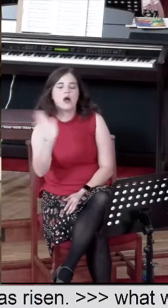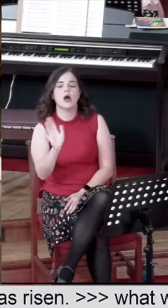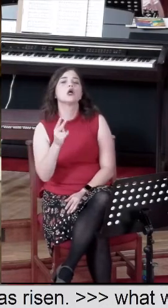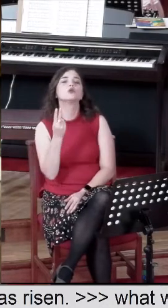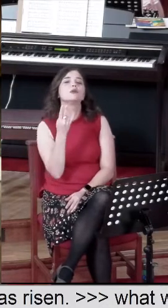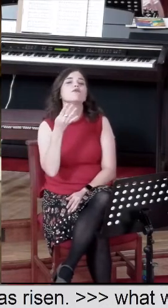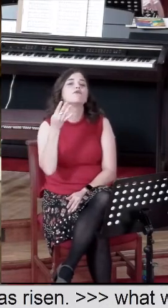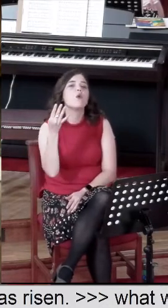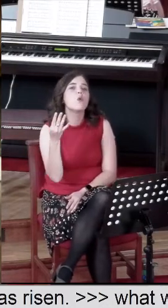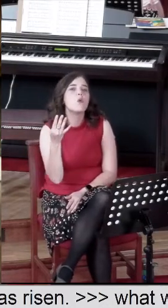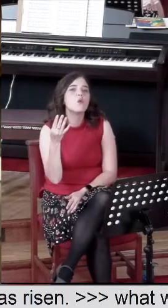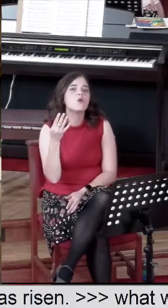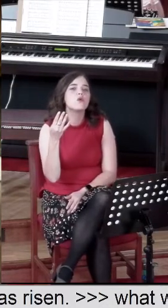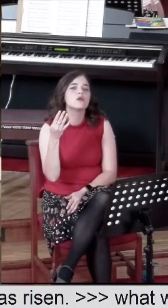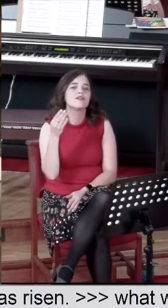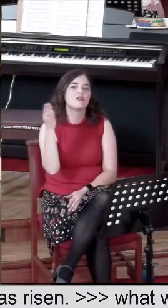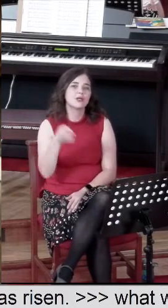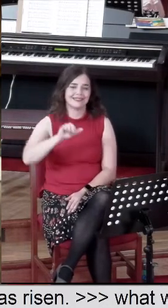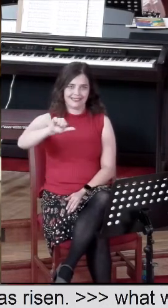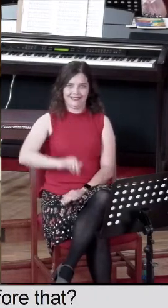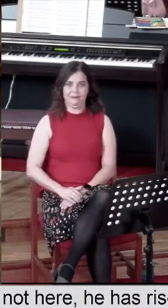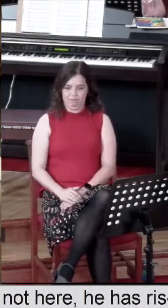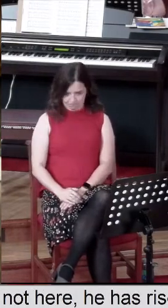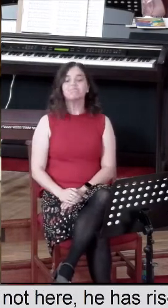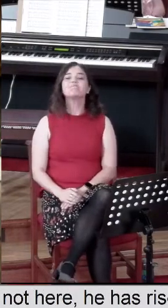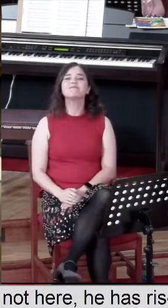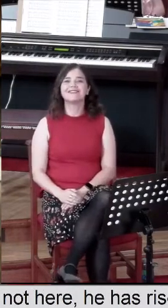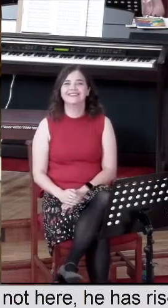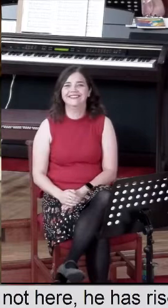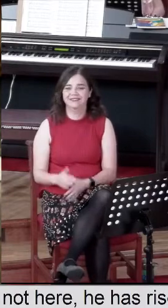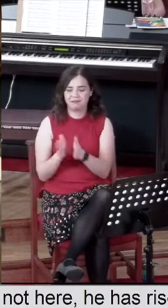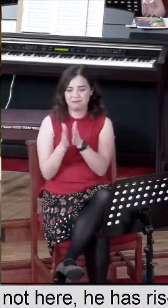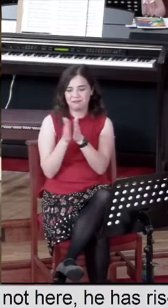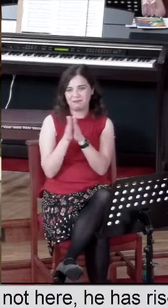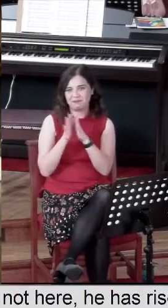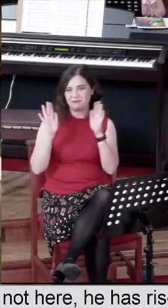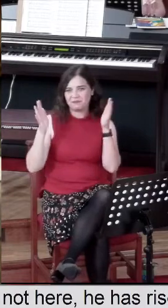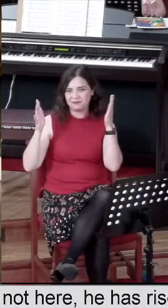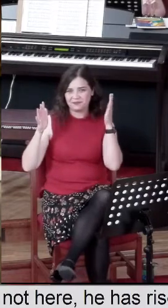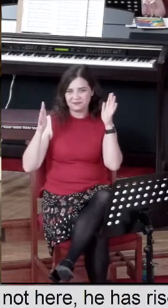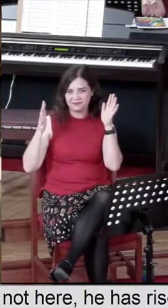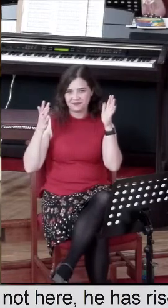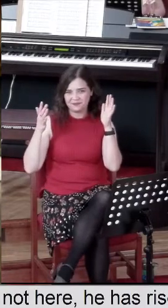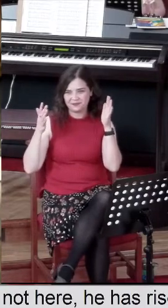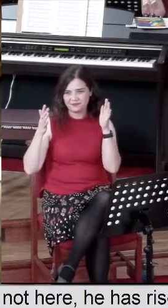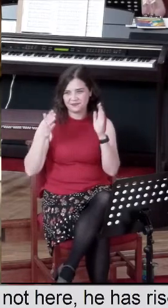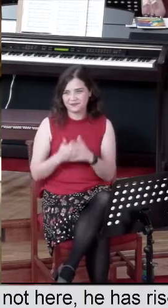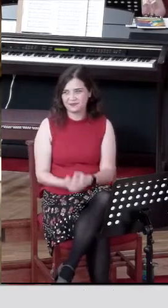6. Luke 24, 6. That's very good for a brave man.